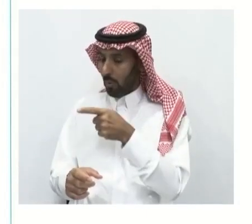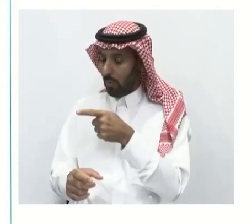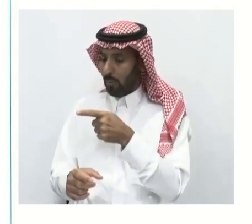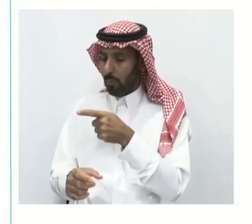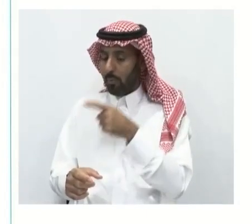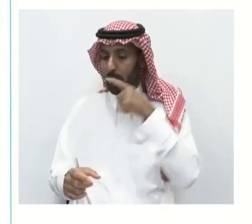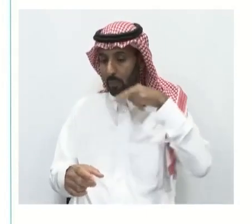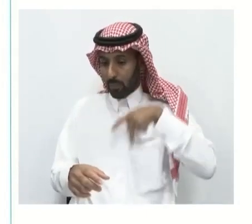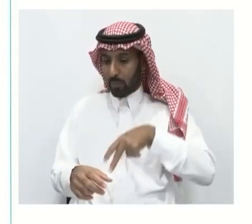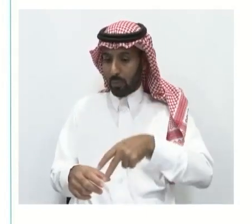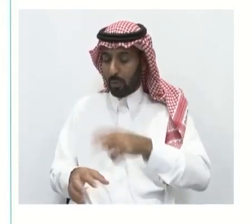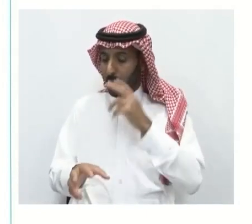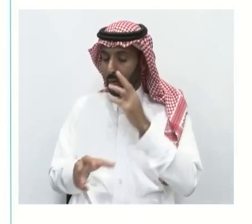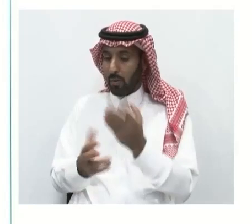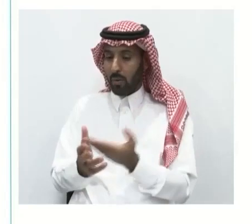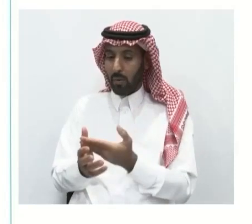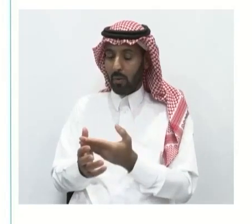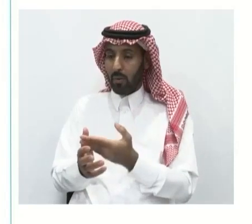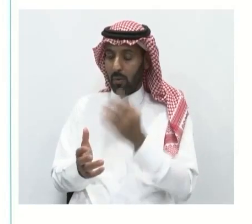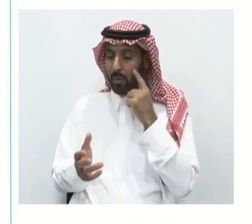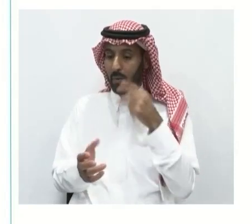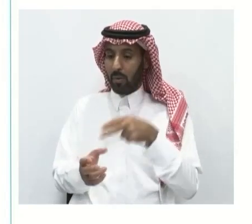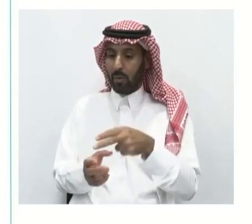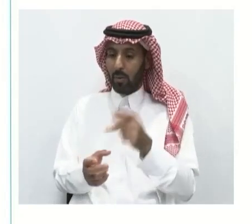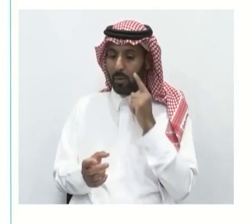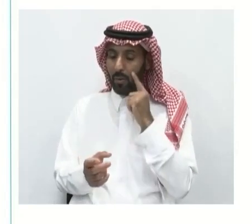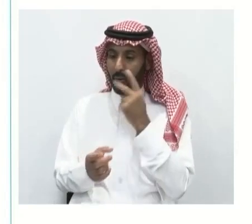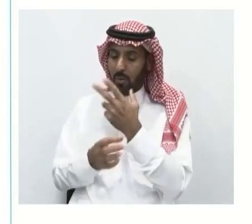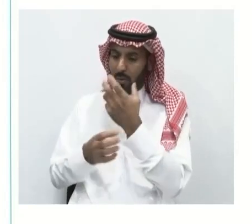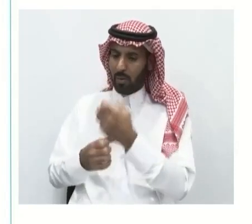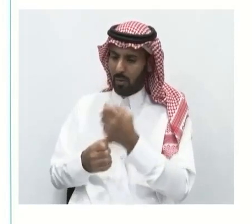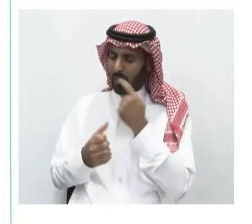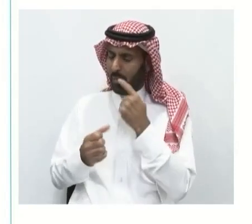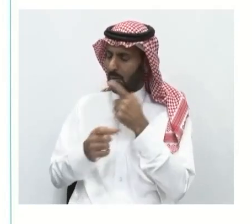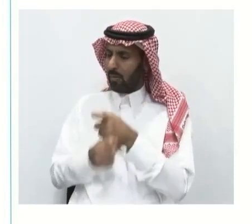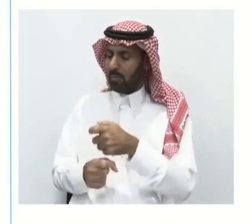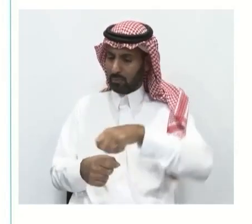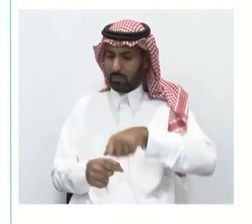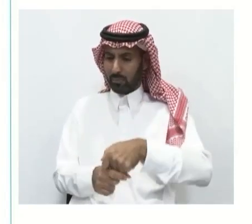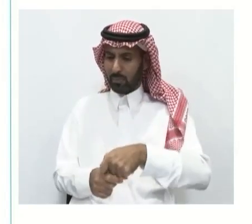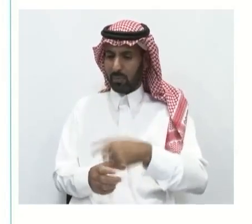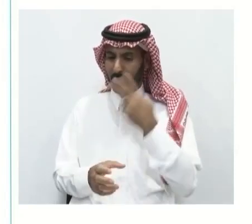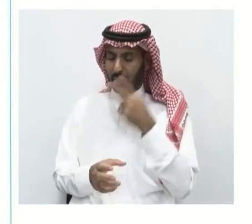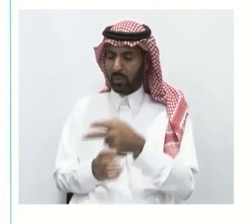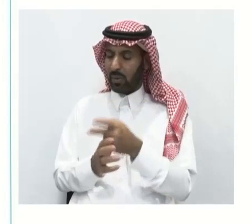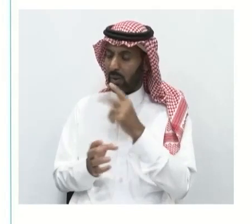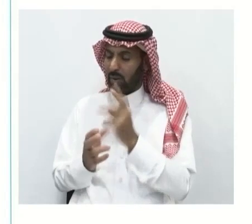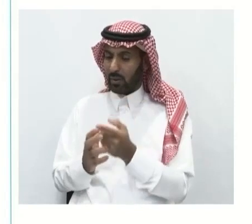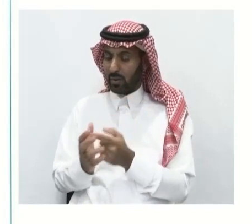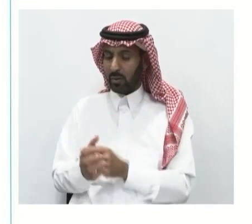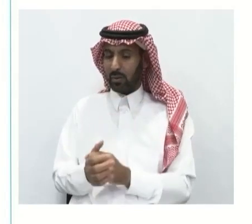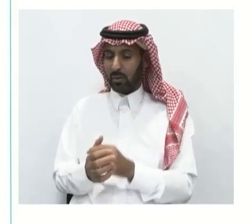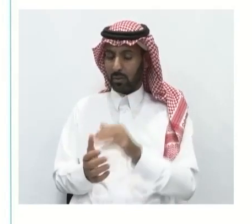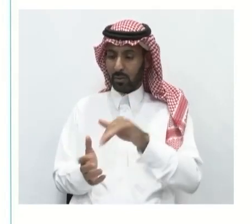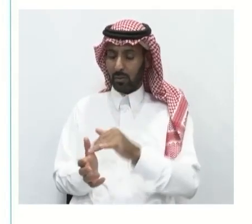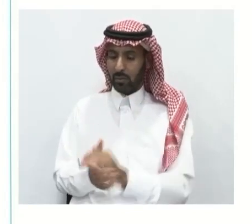He's running for councilman. He and Mike Jenner have been having a bitter campaign battle." "Perhaps we should pay Mr. Jenner a visit,"